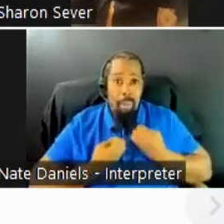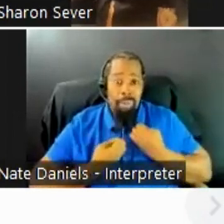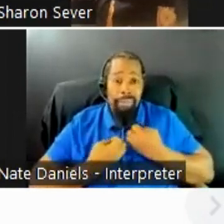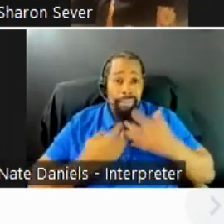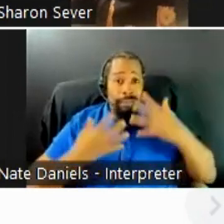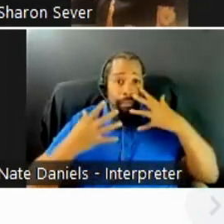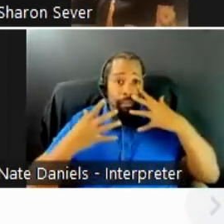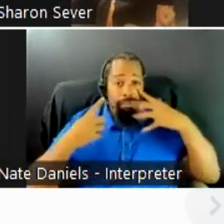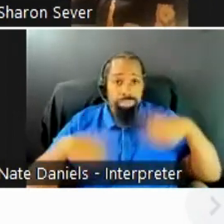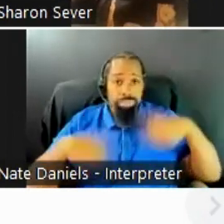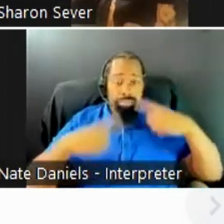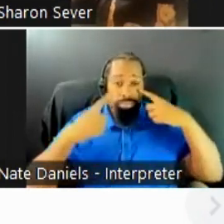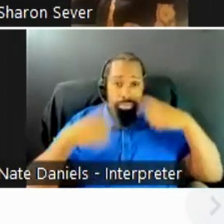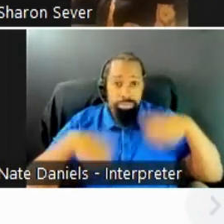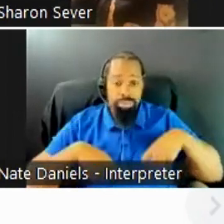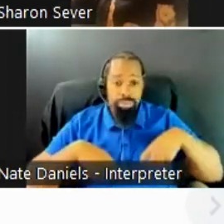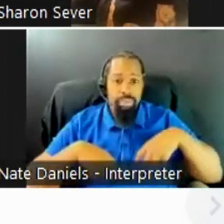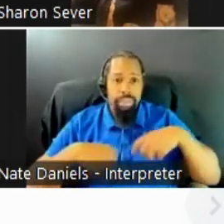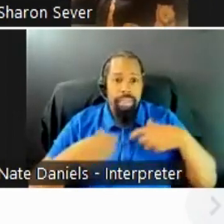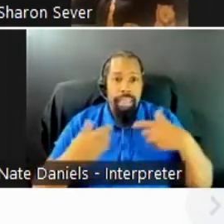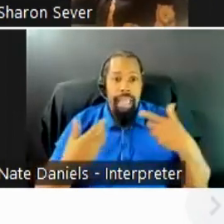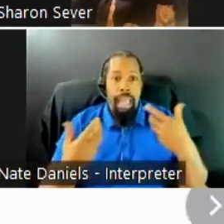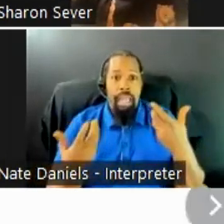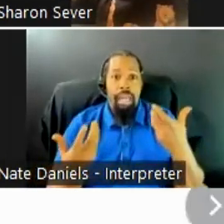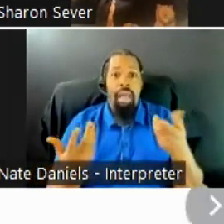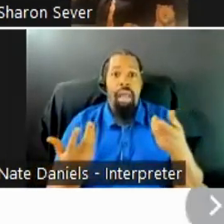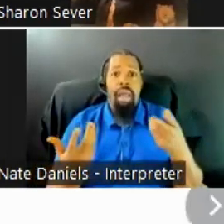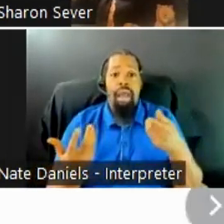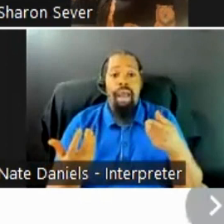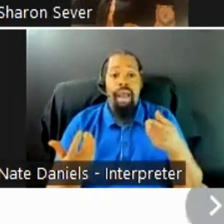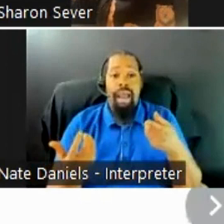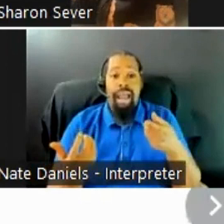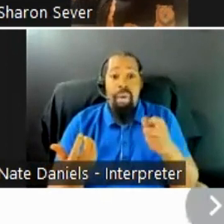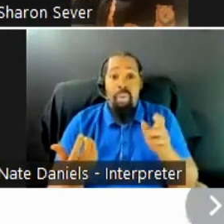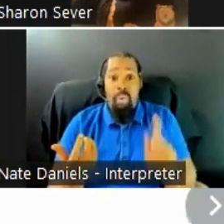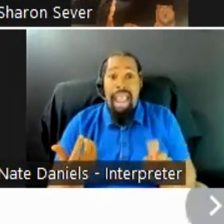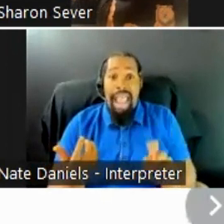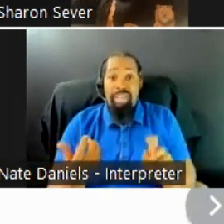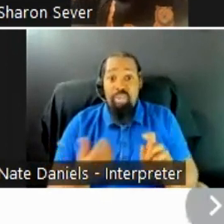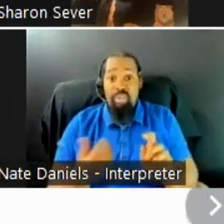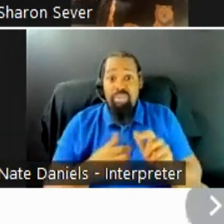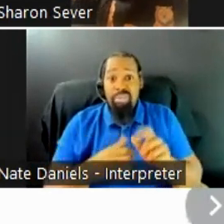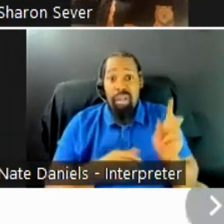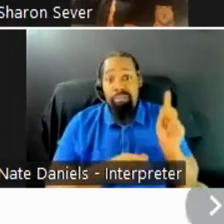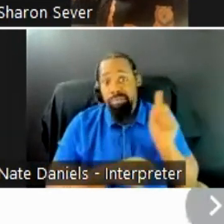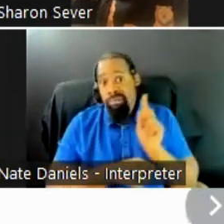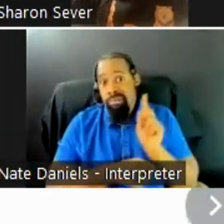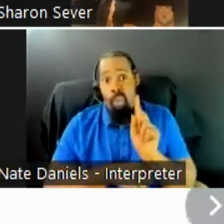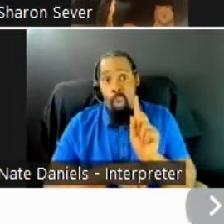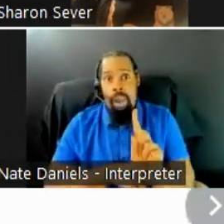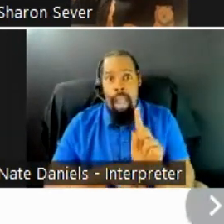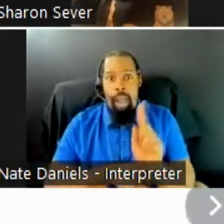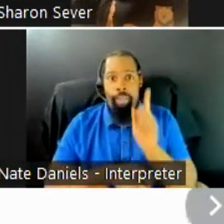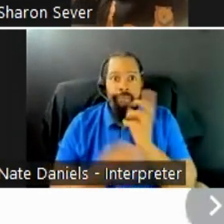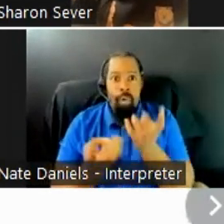show ended and we had to go out. So they just pushed me out while I was crying.